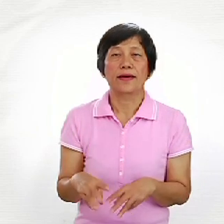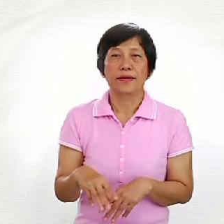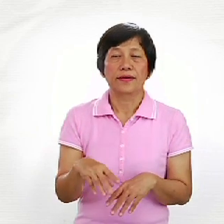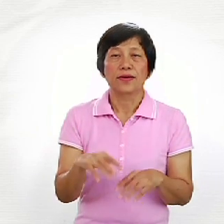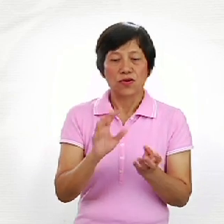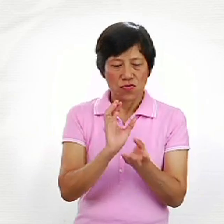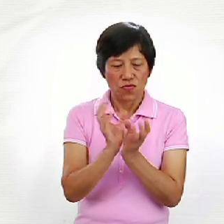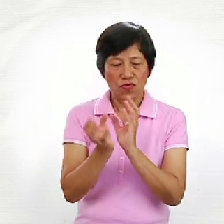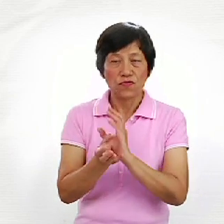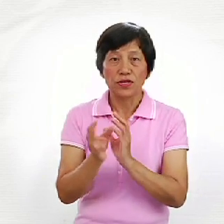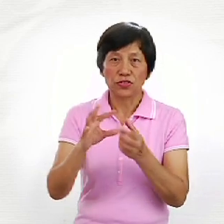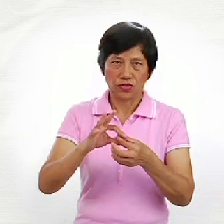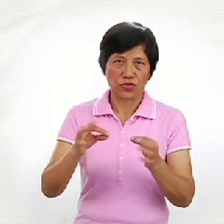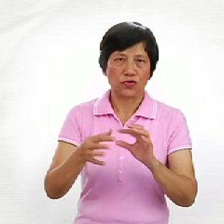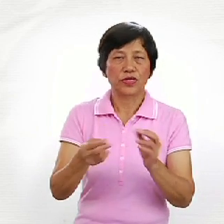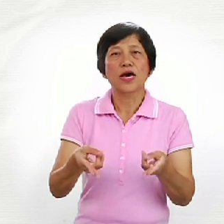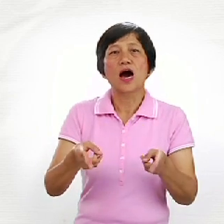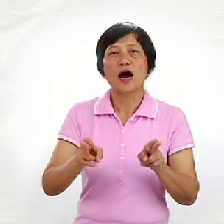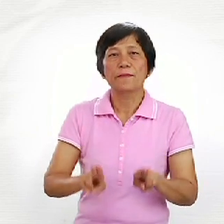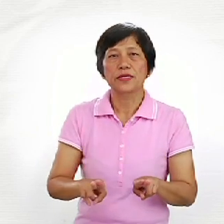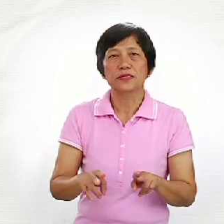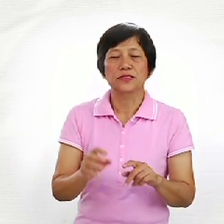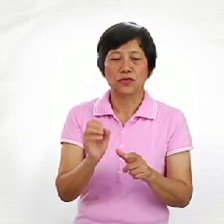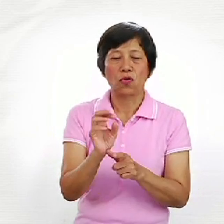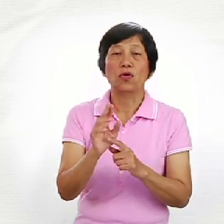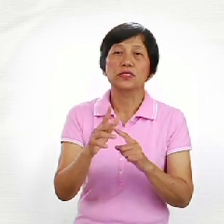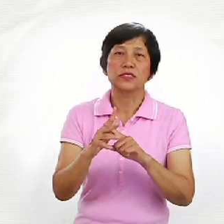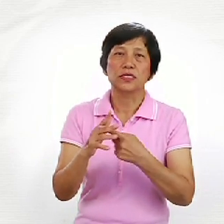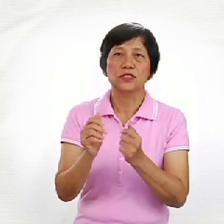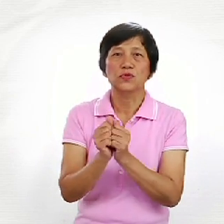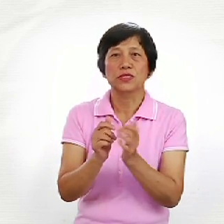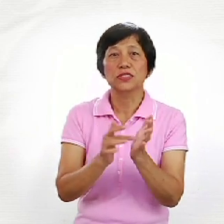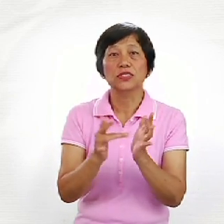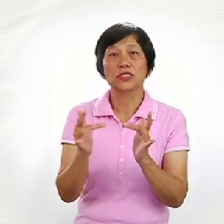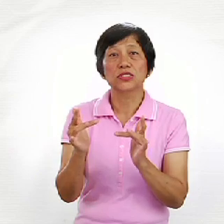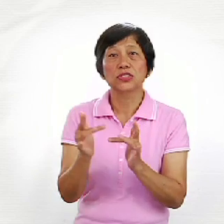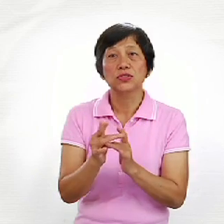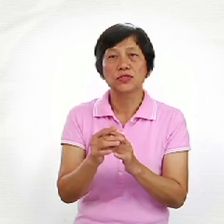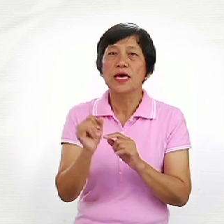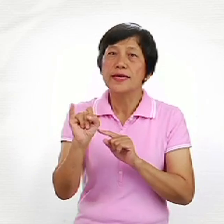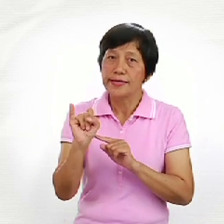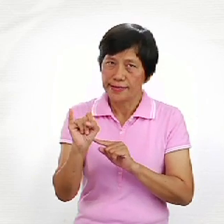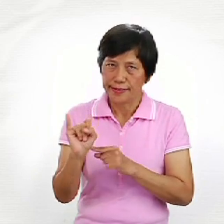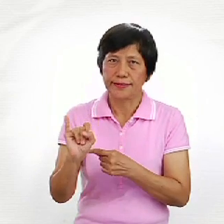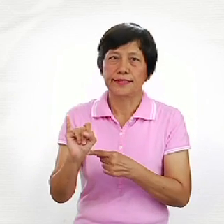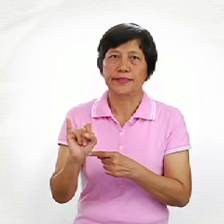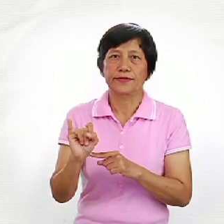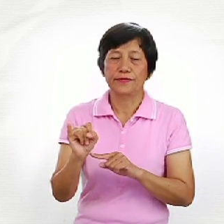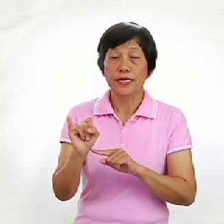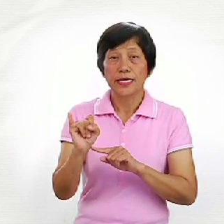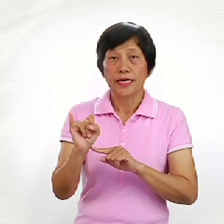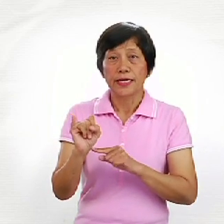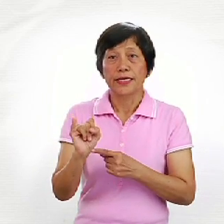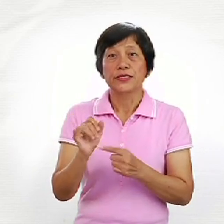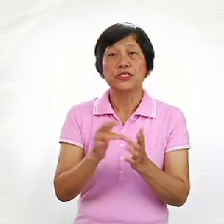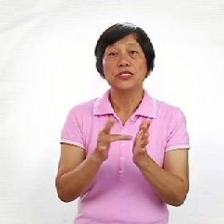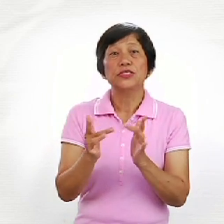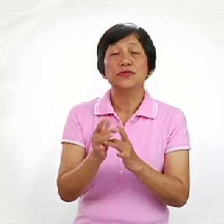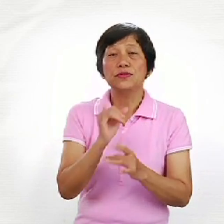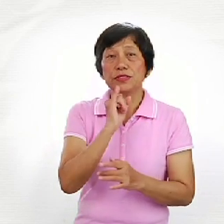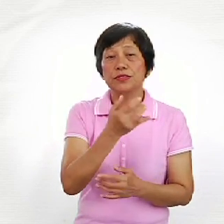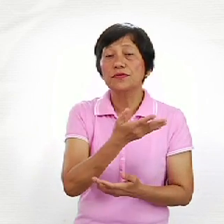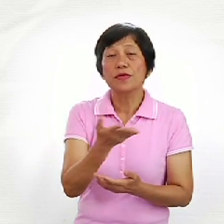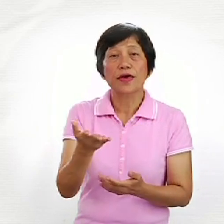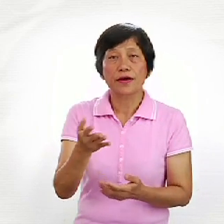A conversion story happens or starts with Jesus' initiative. Jesus is